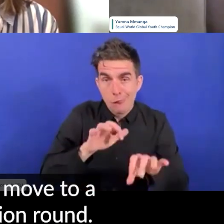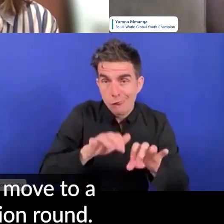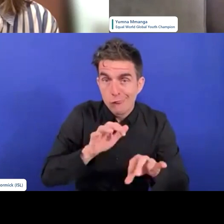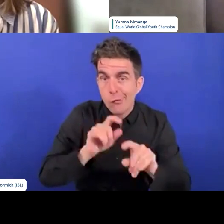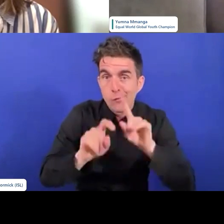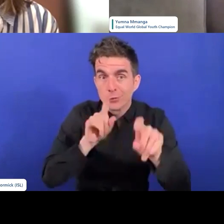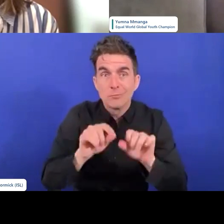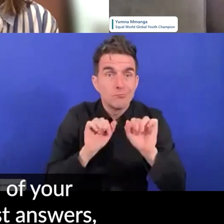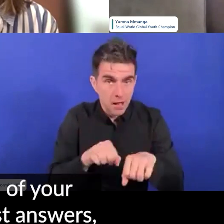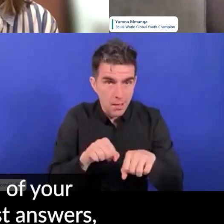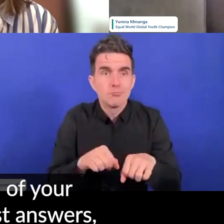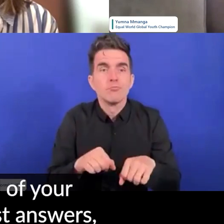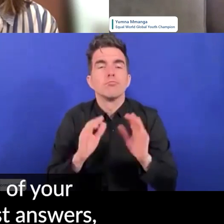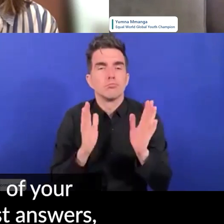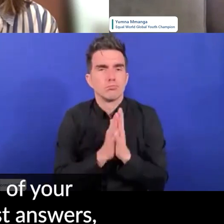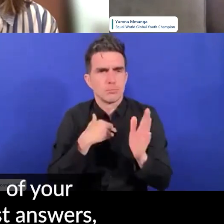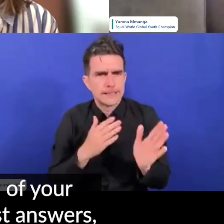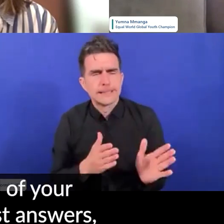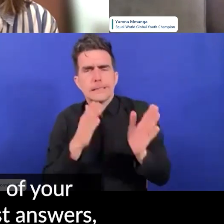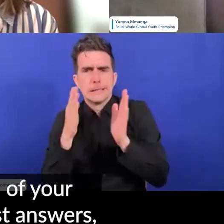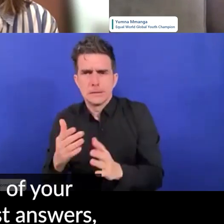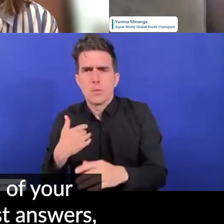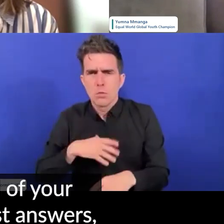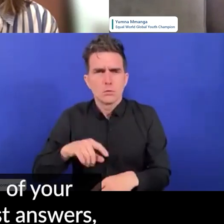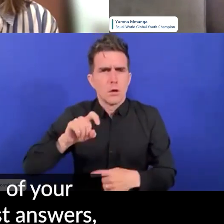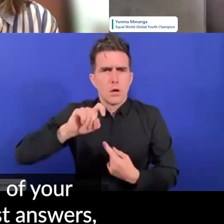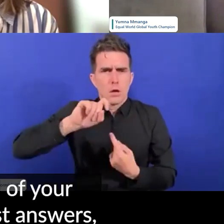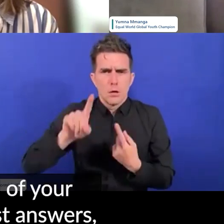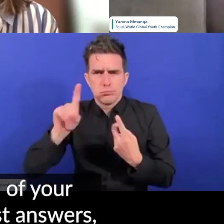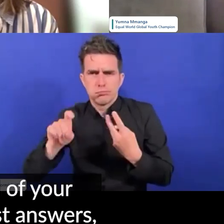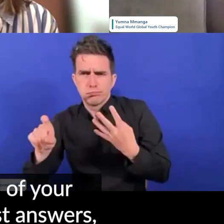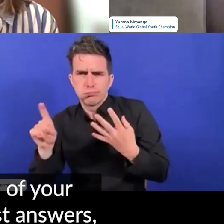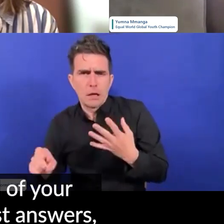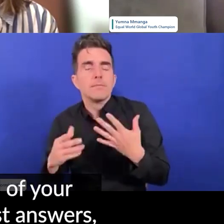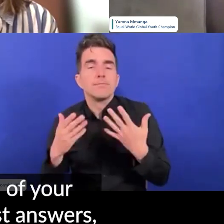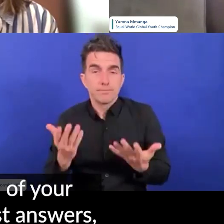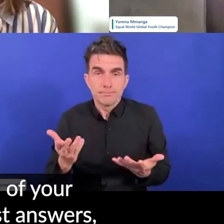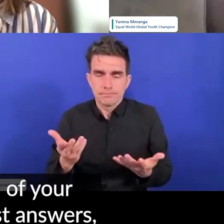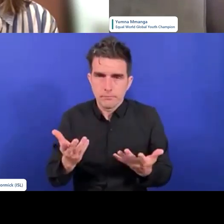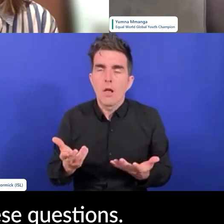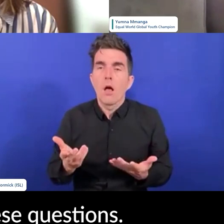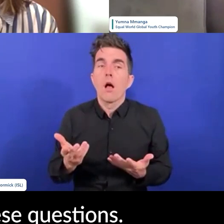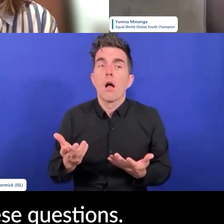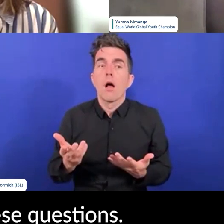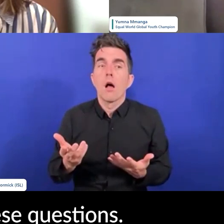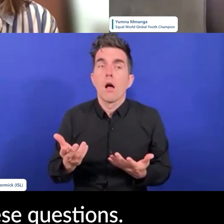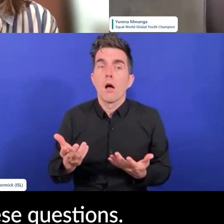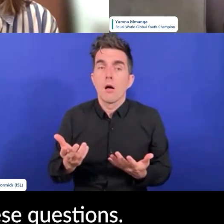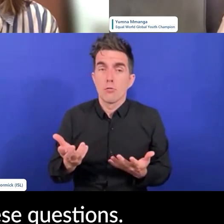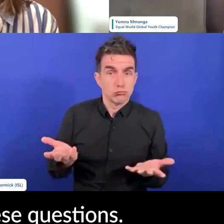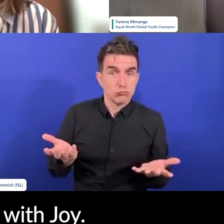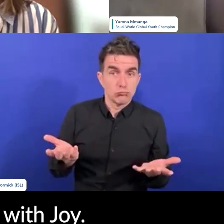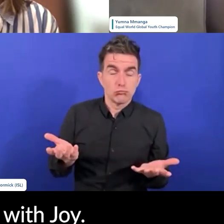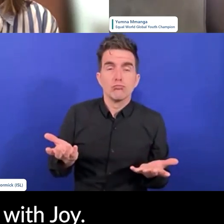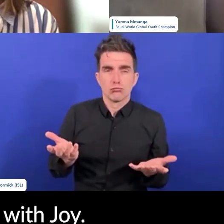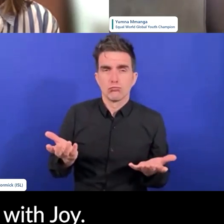question round. So this is kind of your quick kind of first answers, first feelings on these